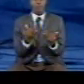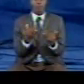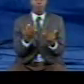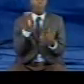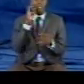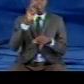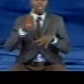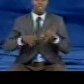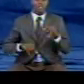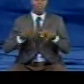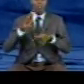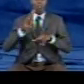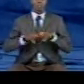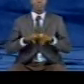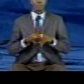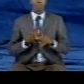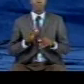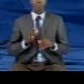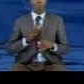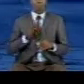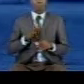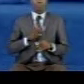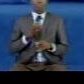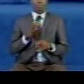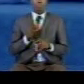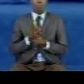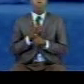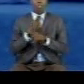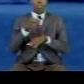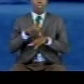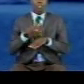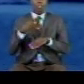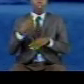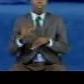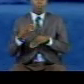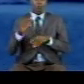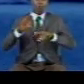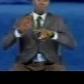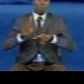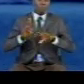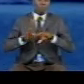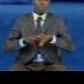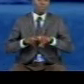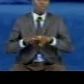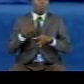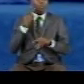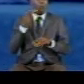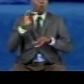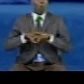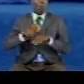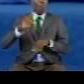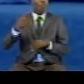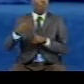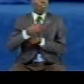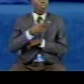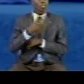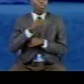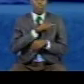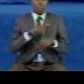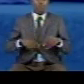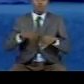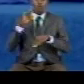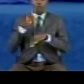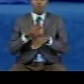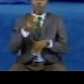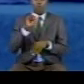chair. But I want to bless the name of the Lord because during the first day, God touched me through the prayer of our Father in the